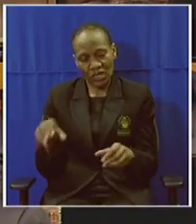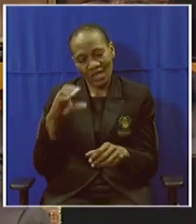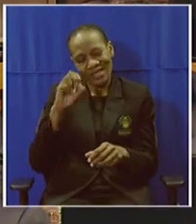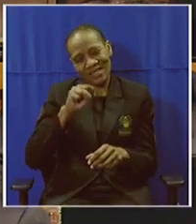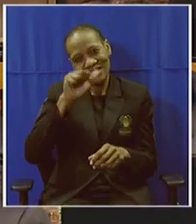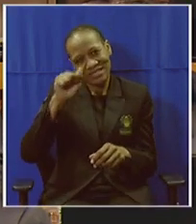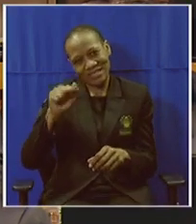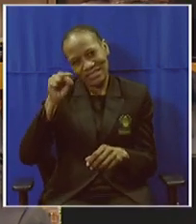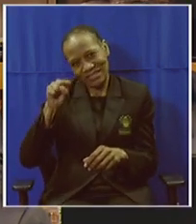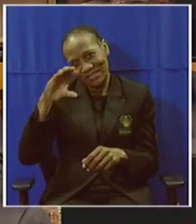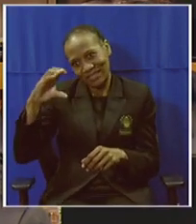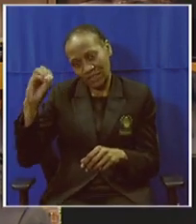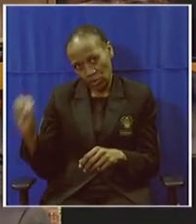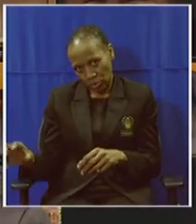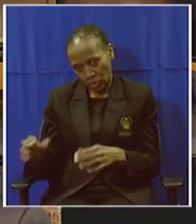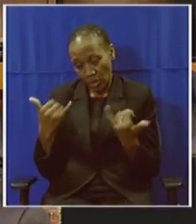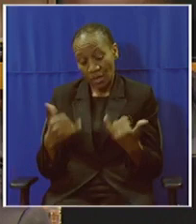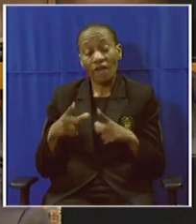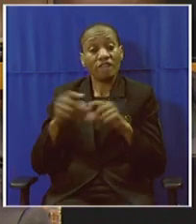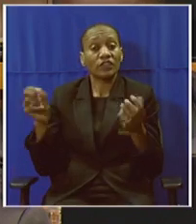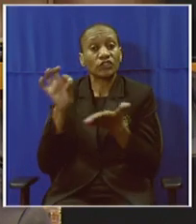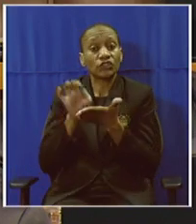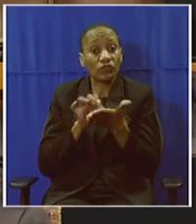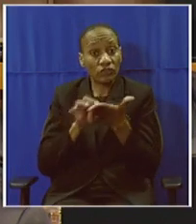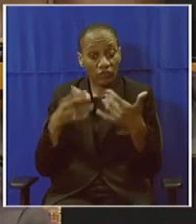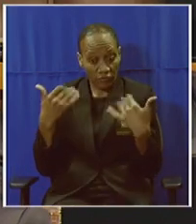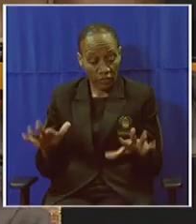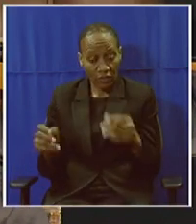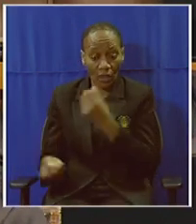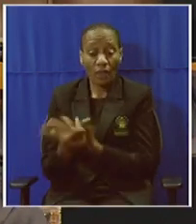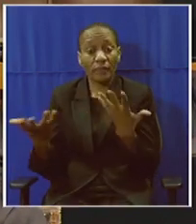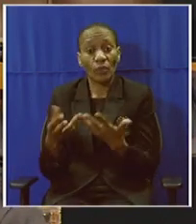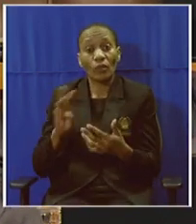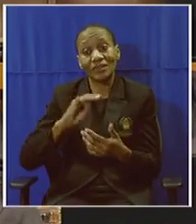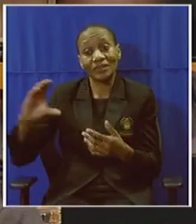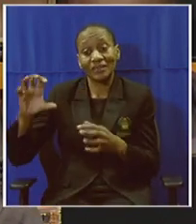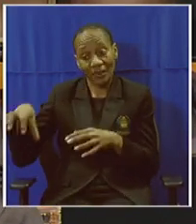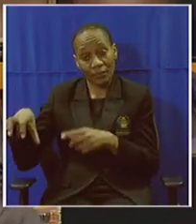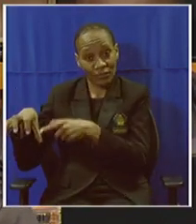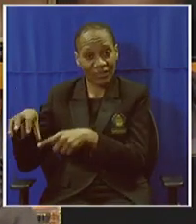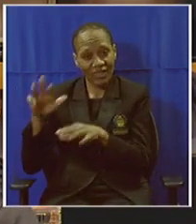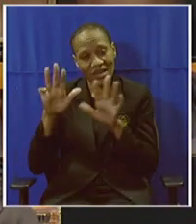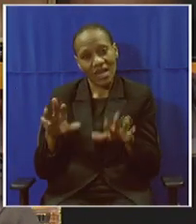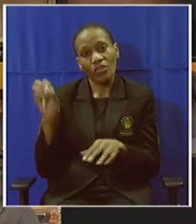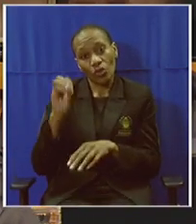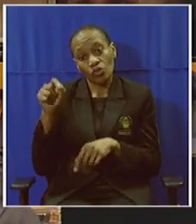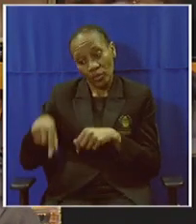its 100% victory during the SRC elections that were held at the University of Western Cape on the 9th